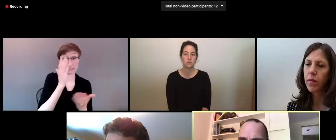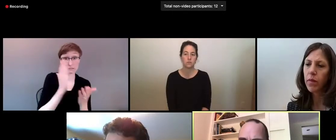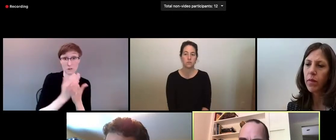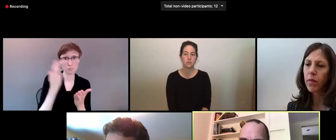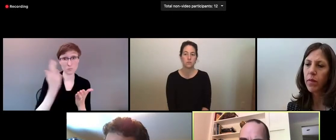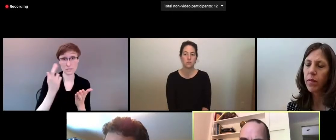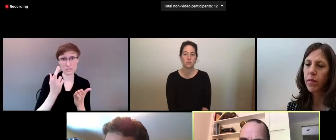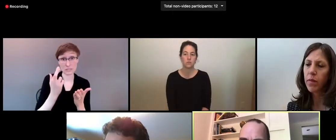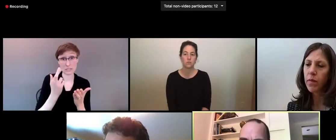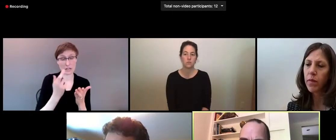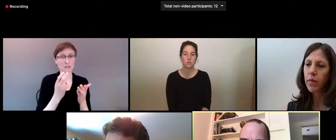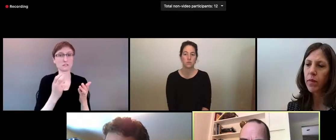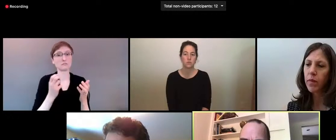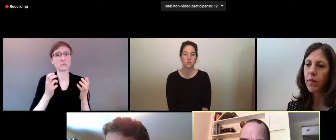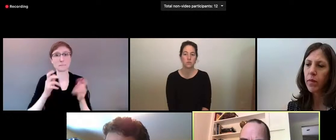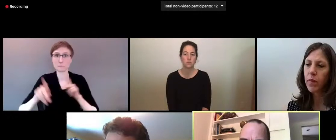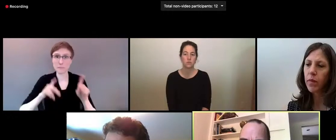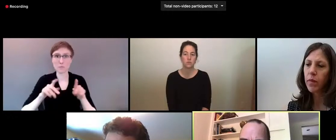control.